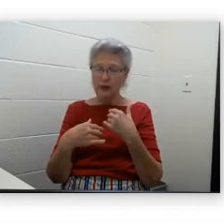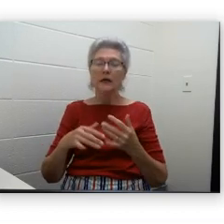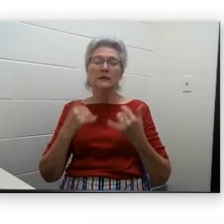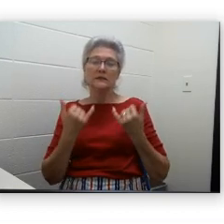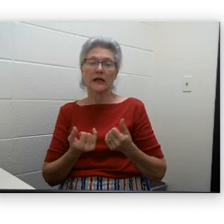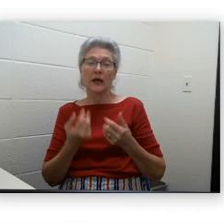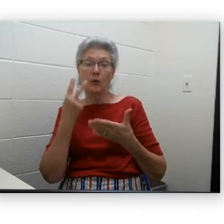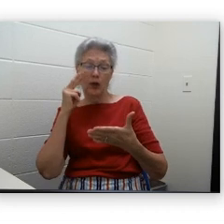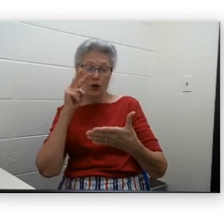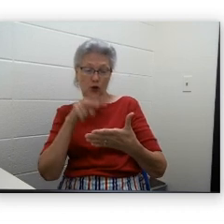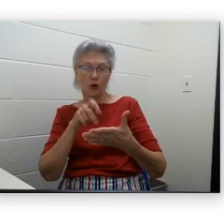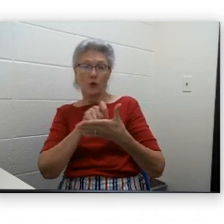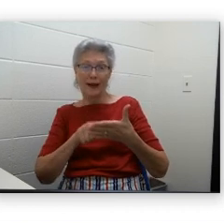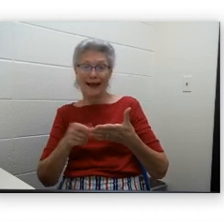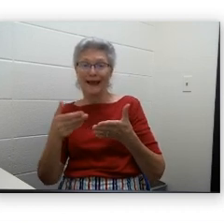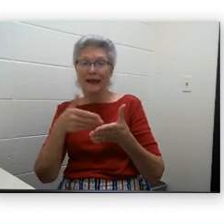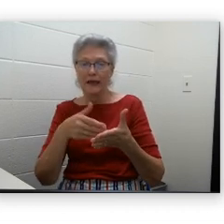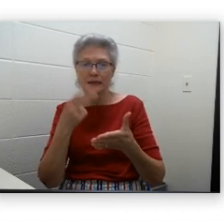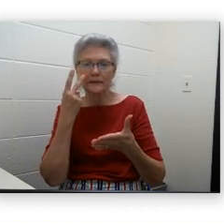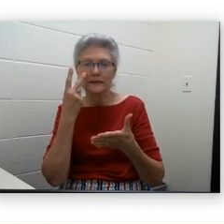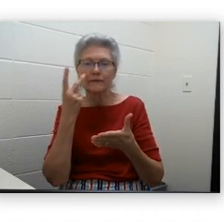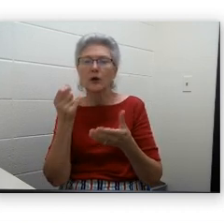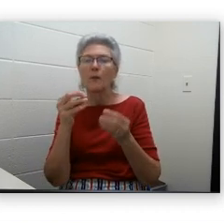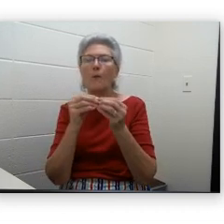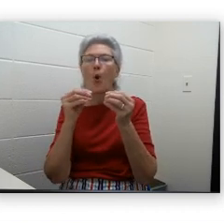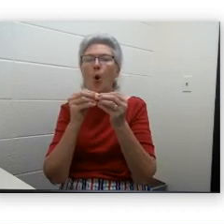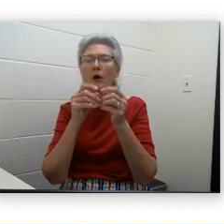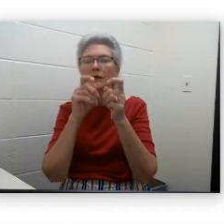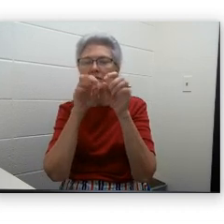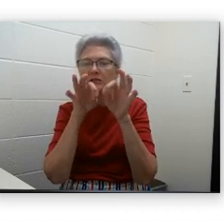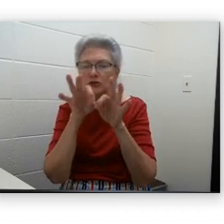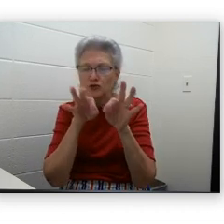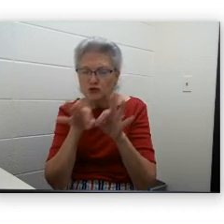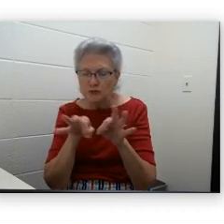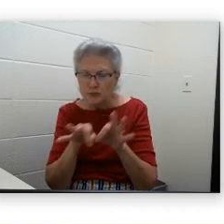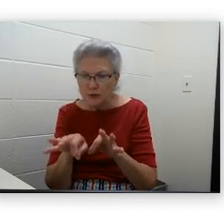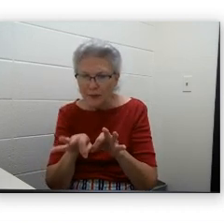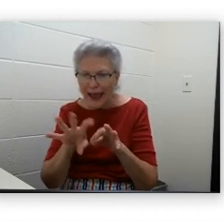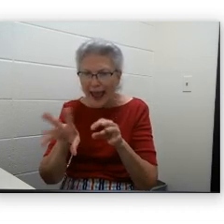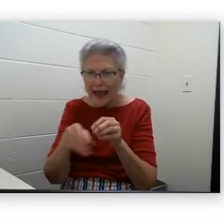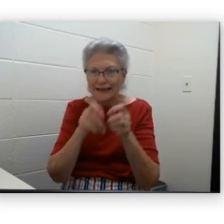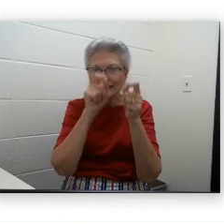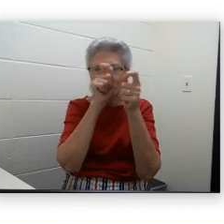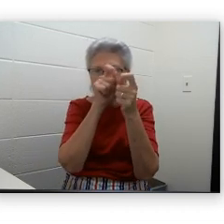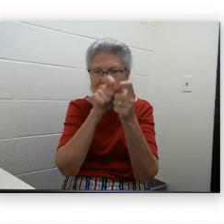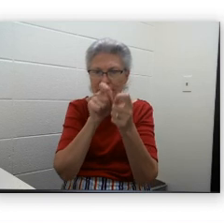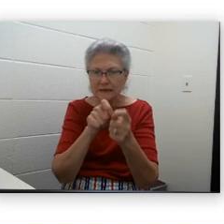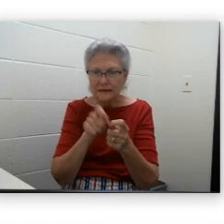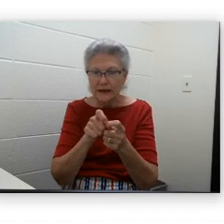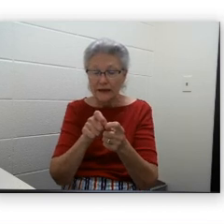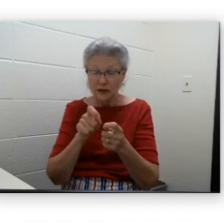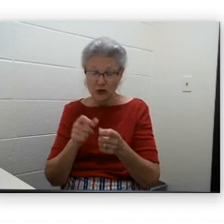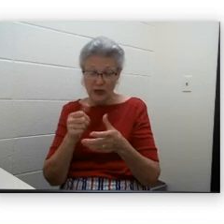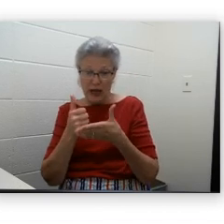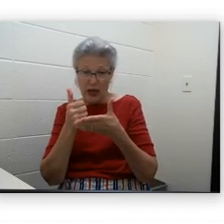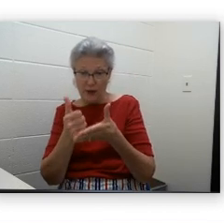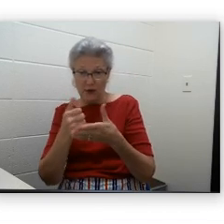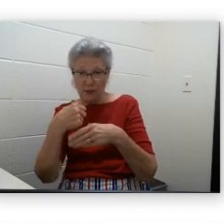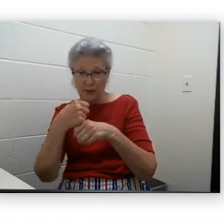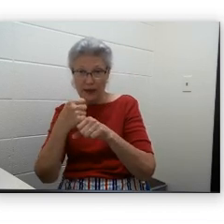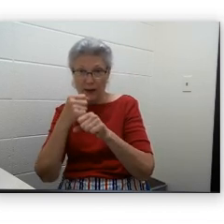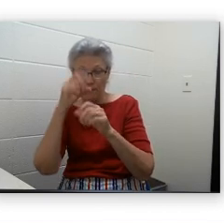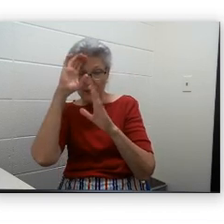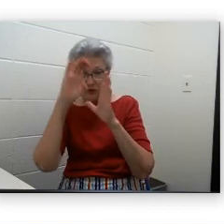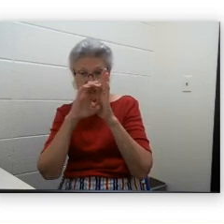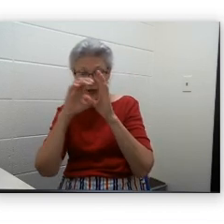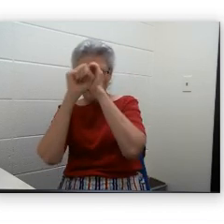look back at our writing to see if we can be more descriptive by adding details. These details should help create a picture in our heads